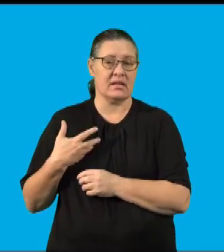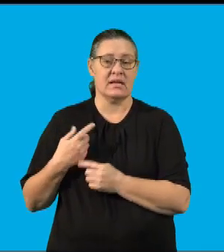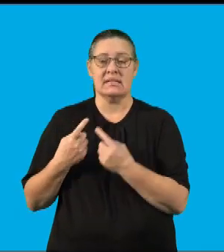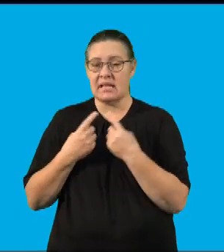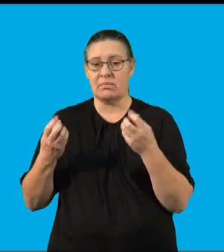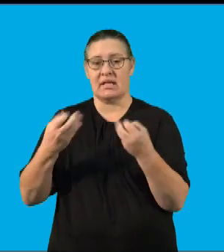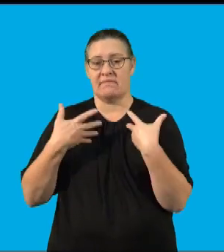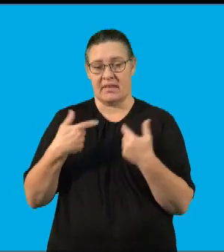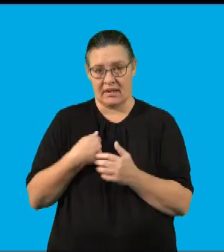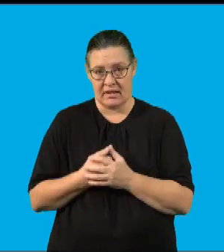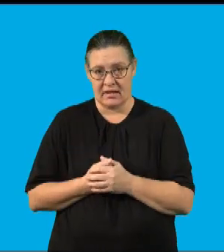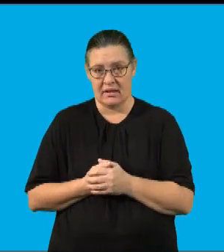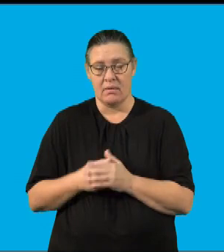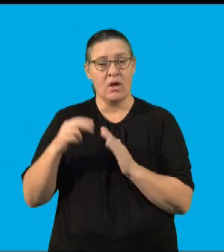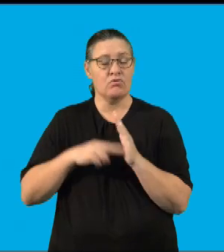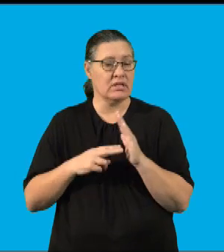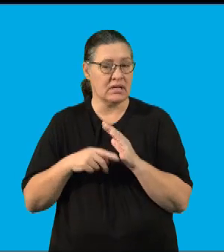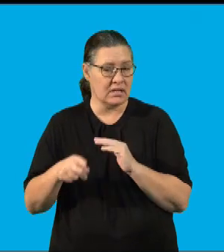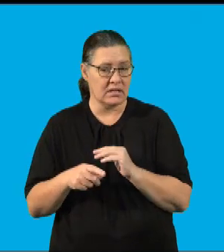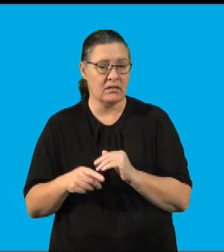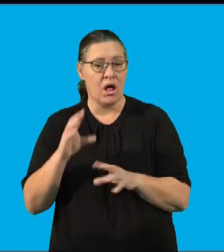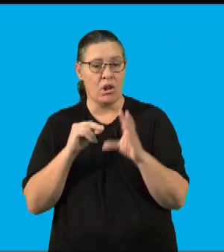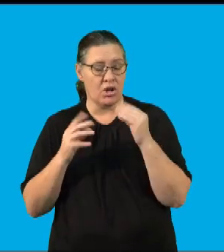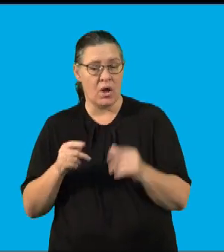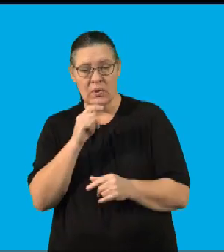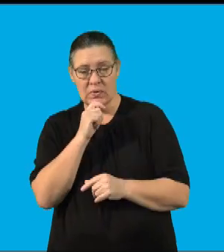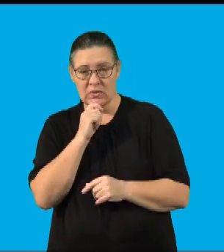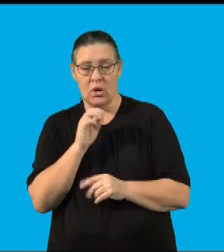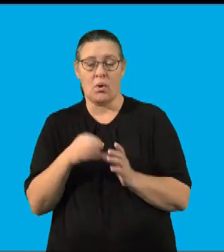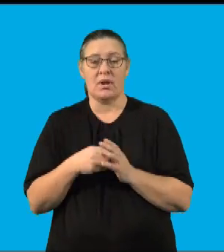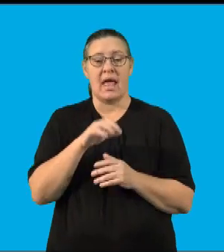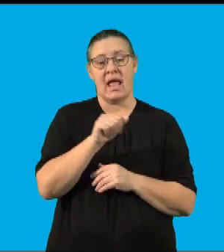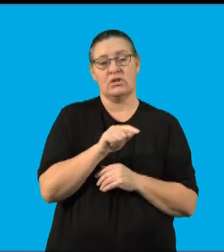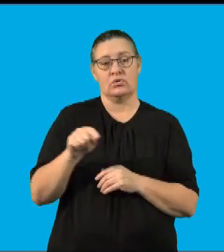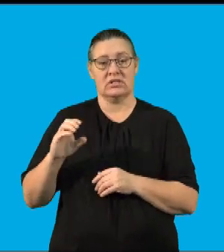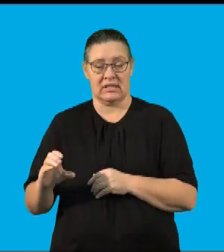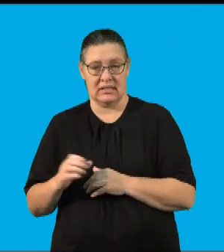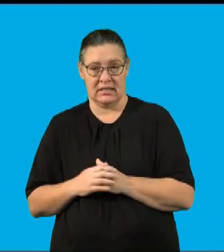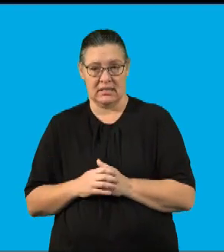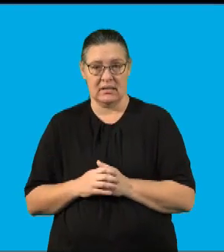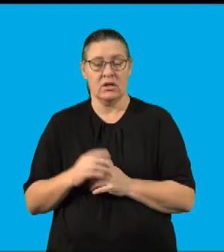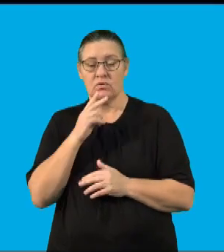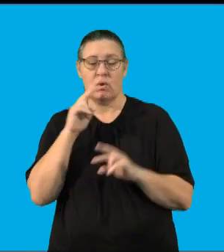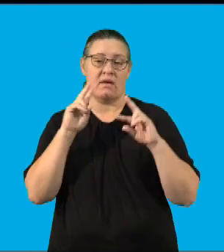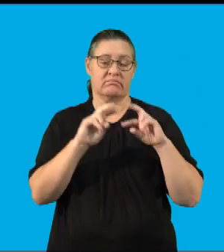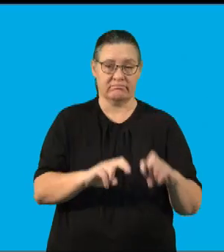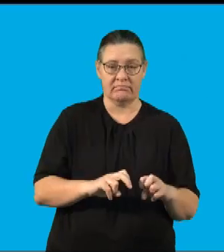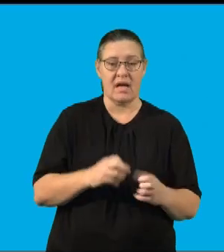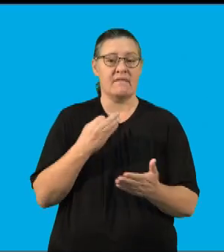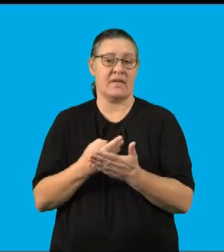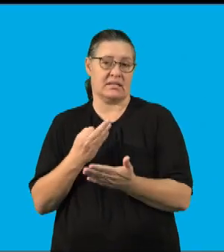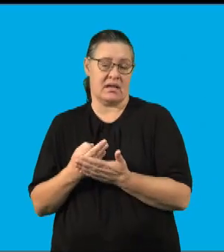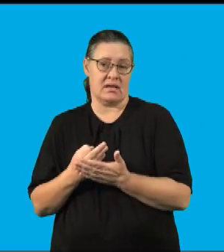be given by the statement given to you. We are reading here that learners are using compound A to C shown in the table